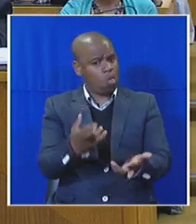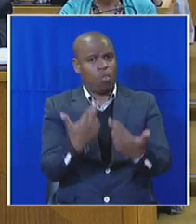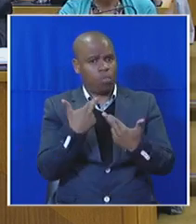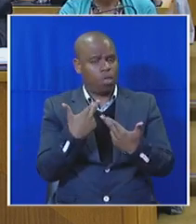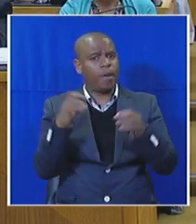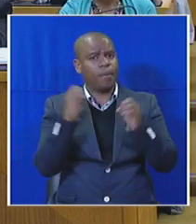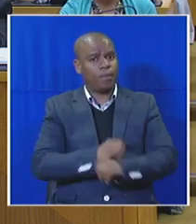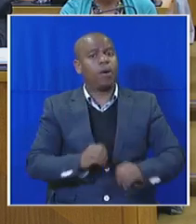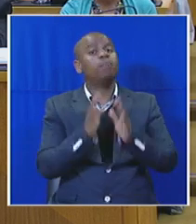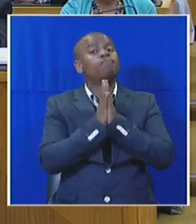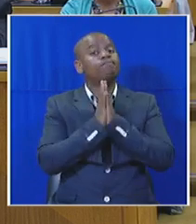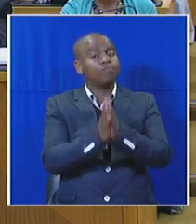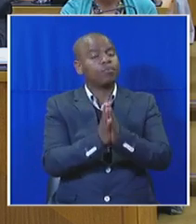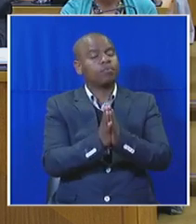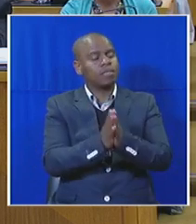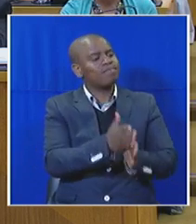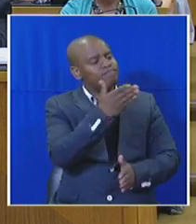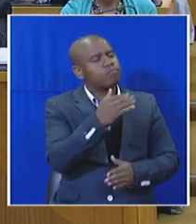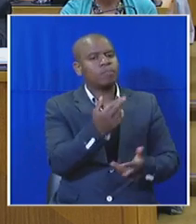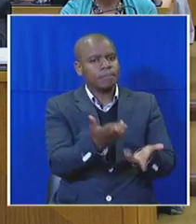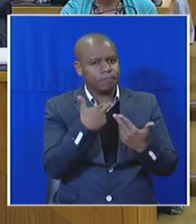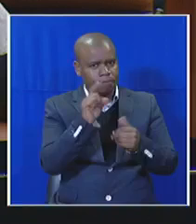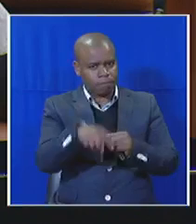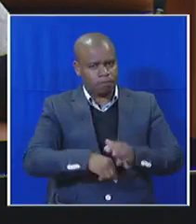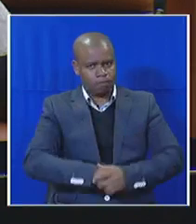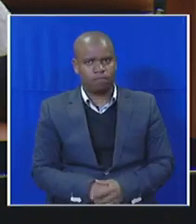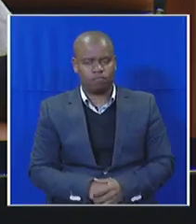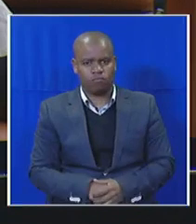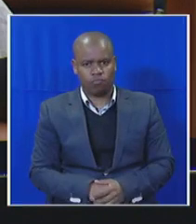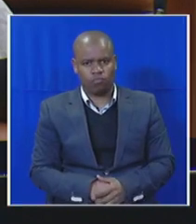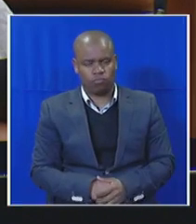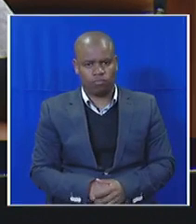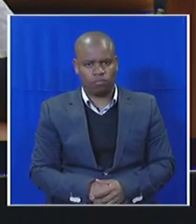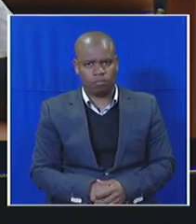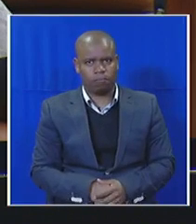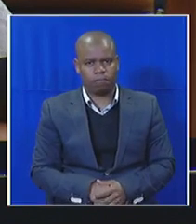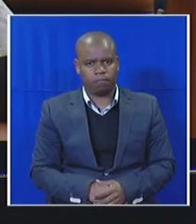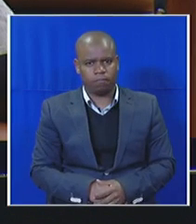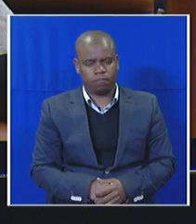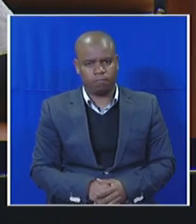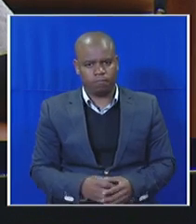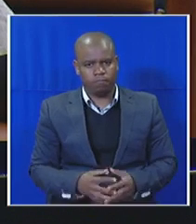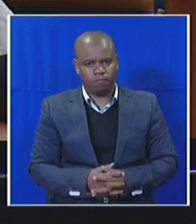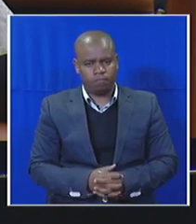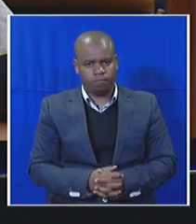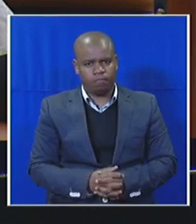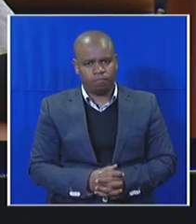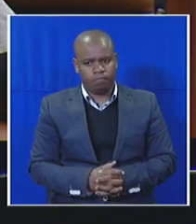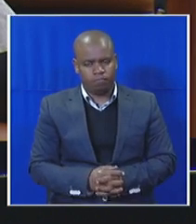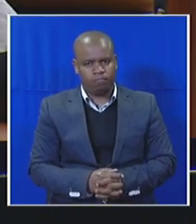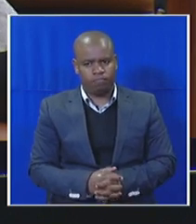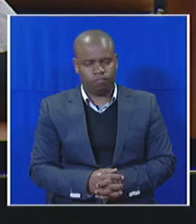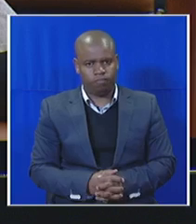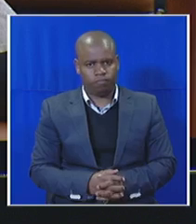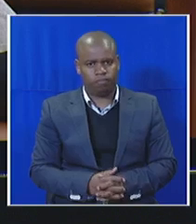Can the president answer the question? Your member has asked the follow-up question. The president is answering.